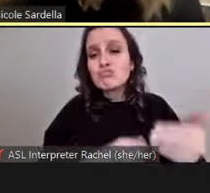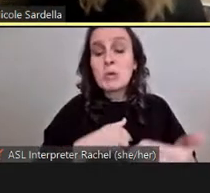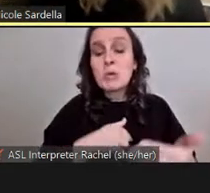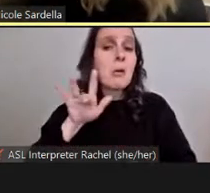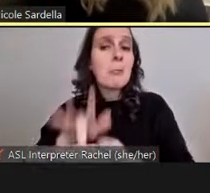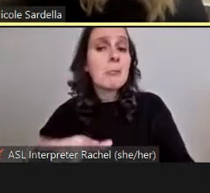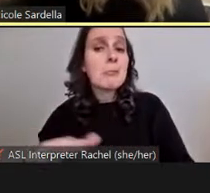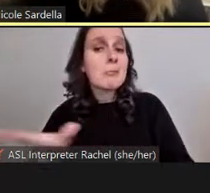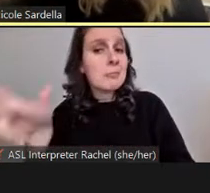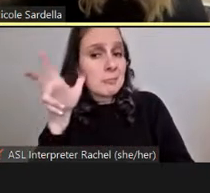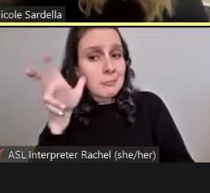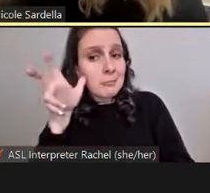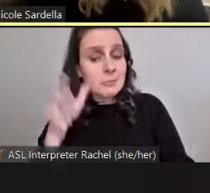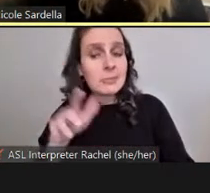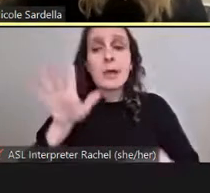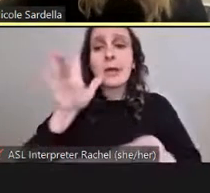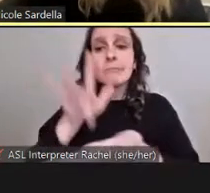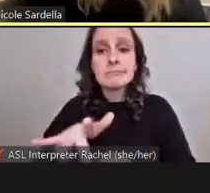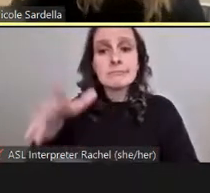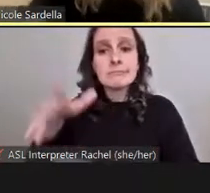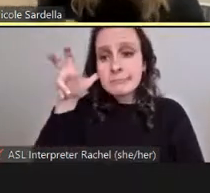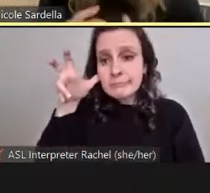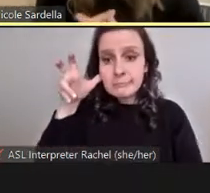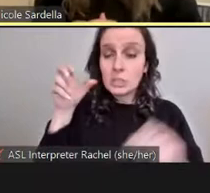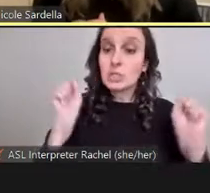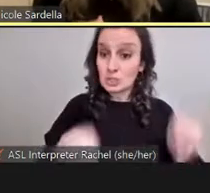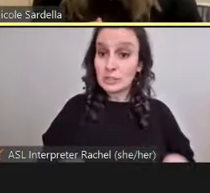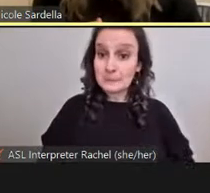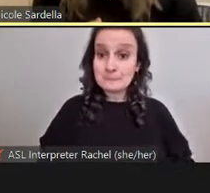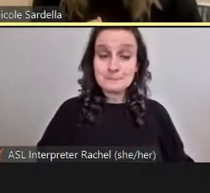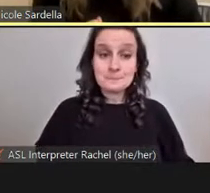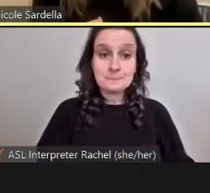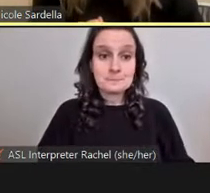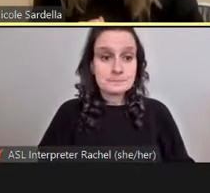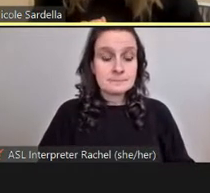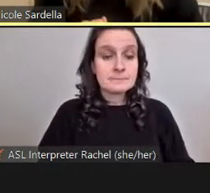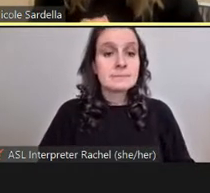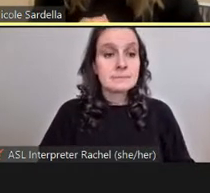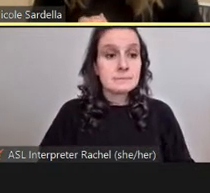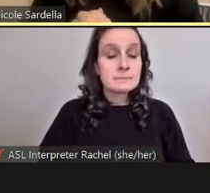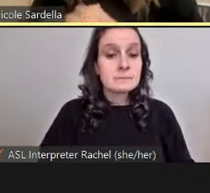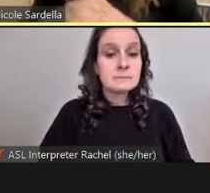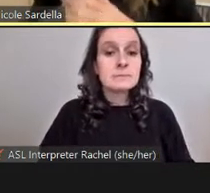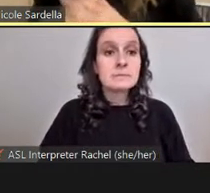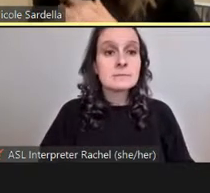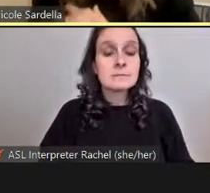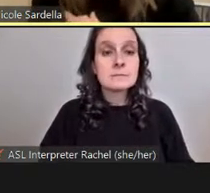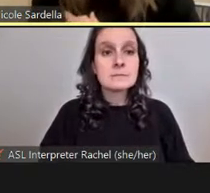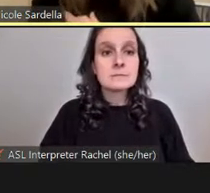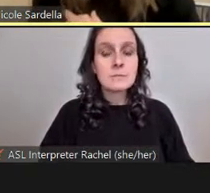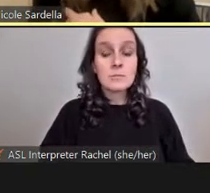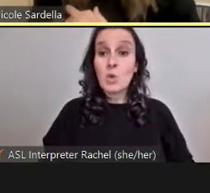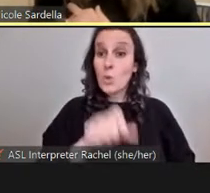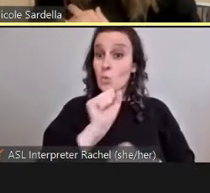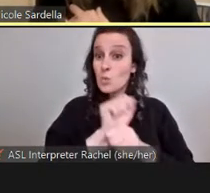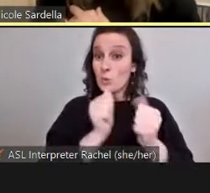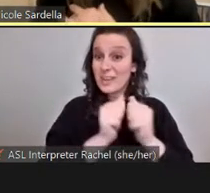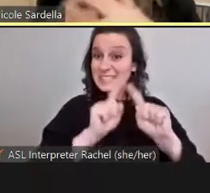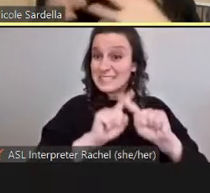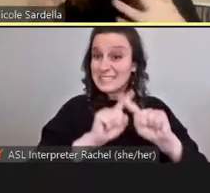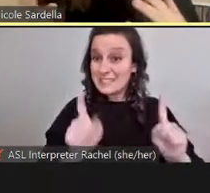listen to. We have worked with theaters to do